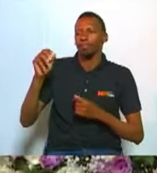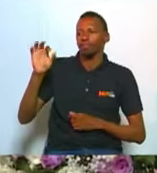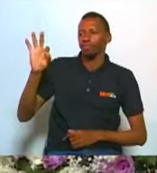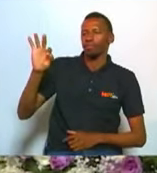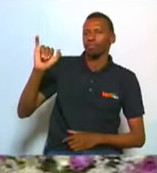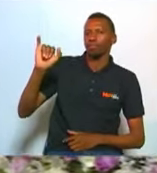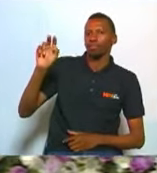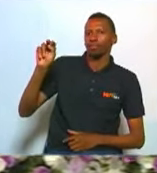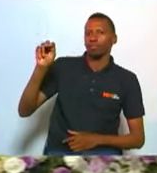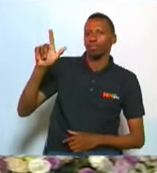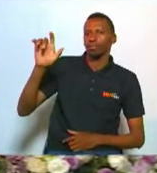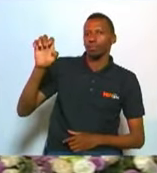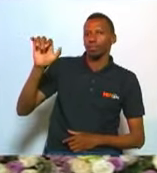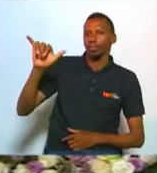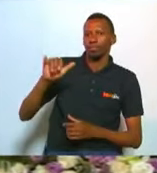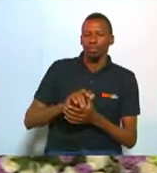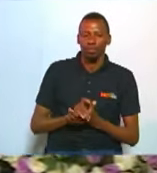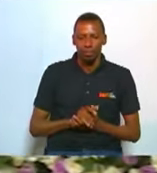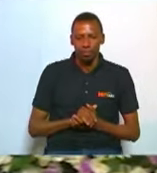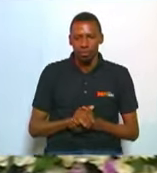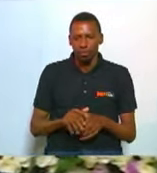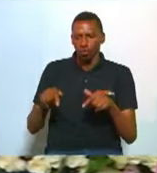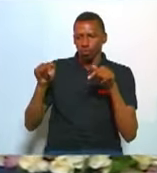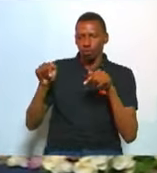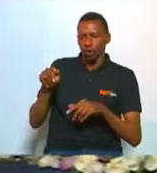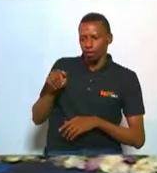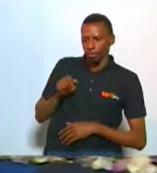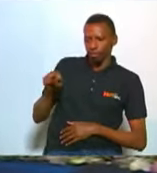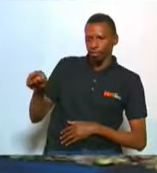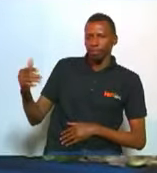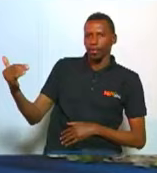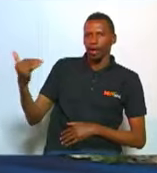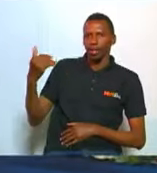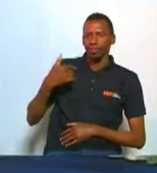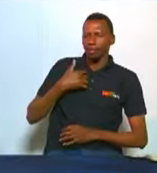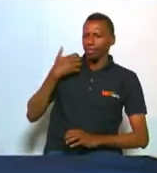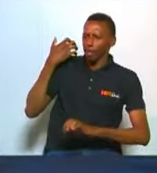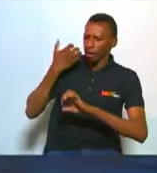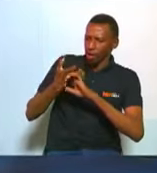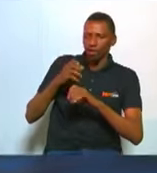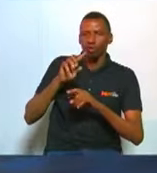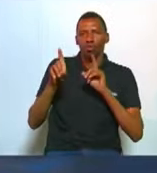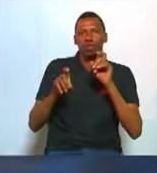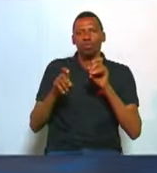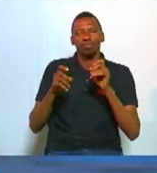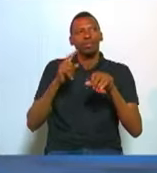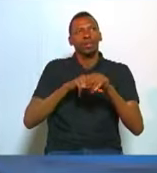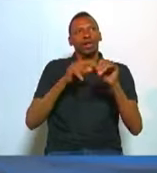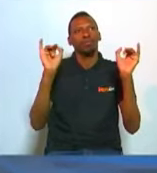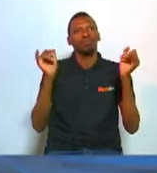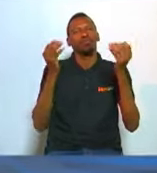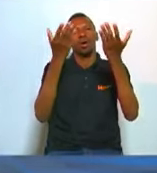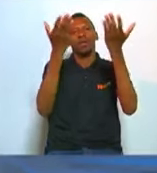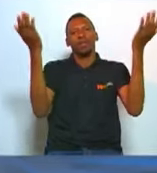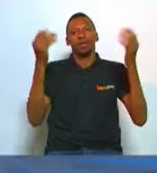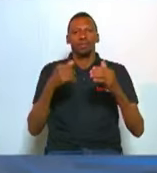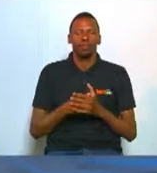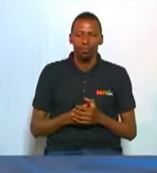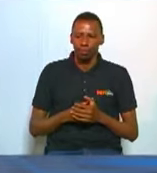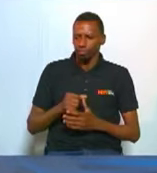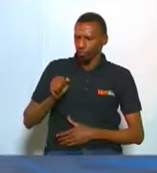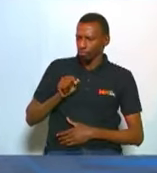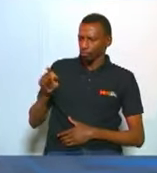Today she asked me a tough question when we were just discussing some things there. She said, Pastor Mbaga,